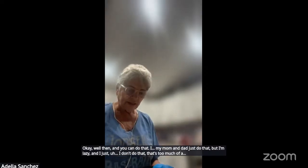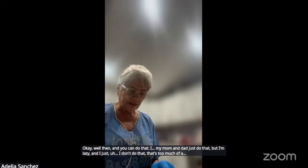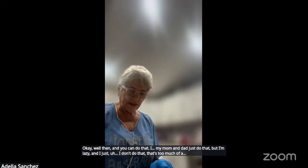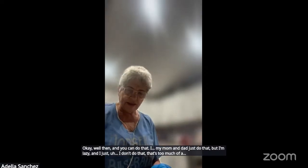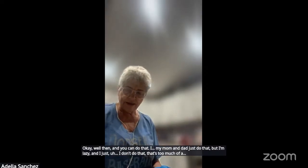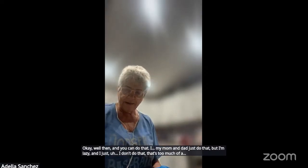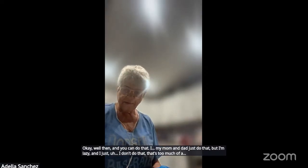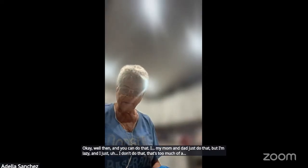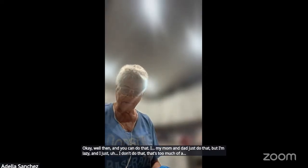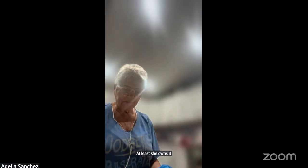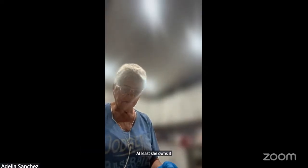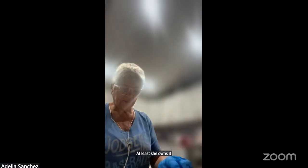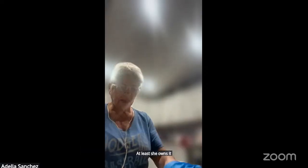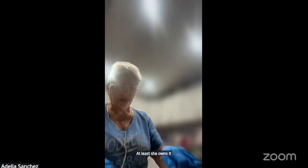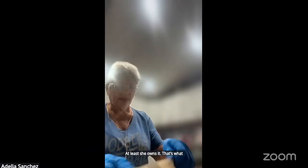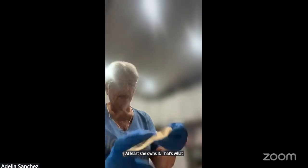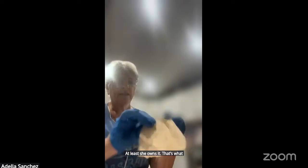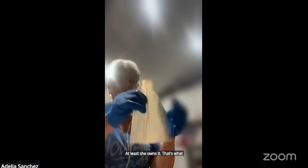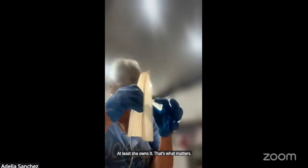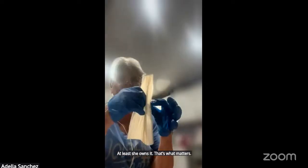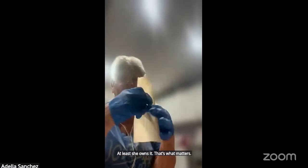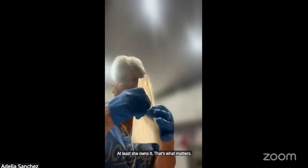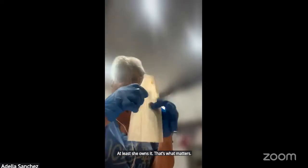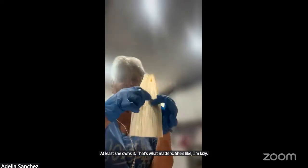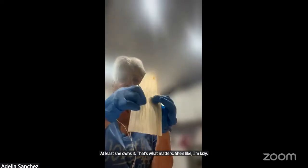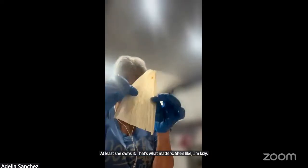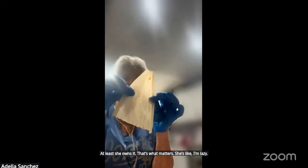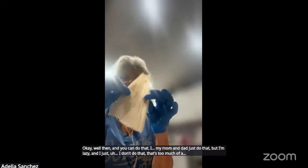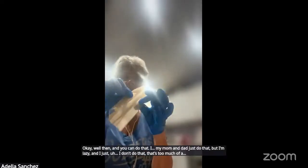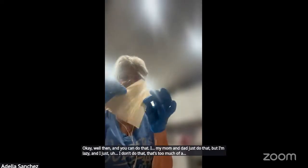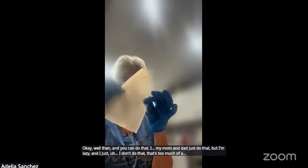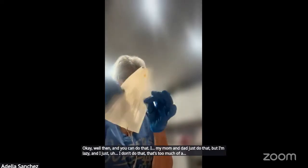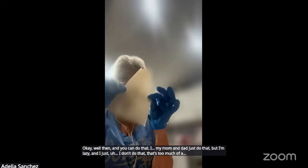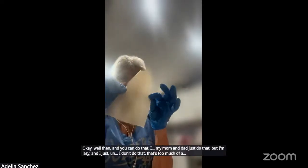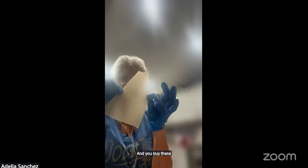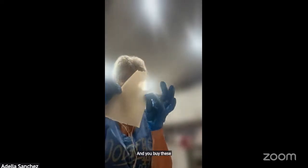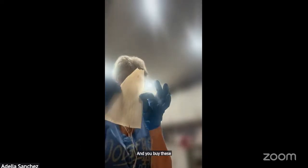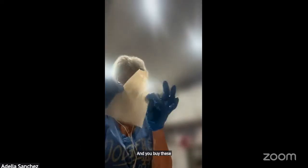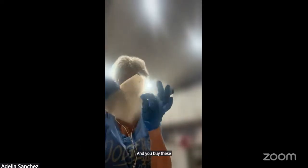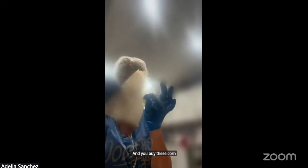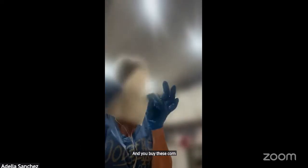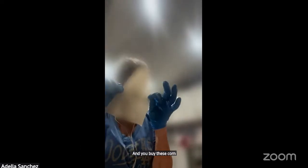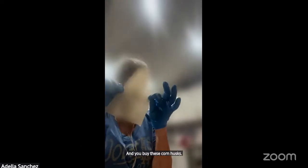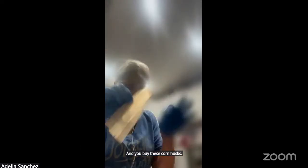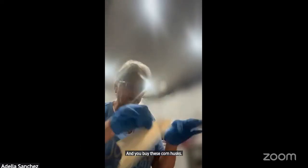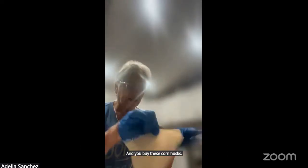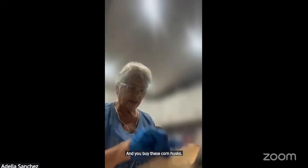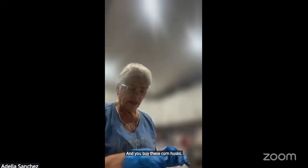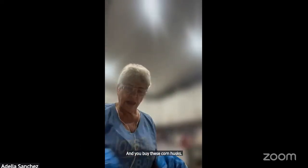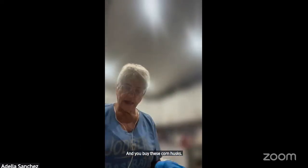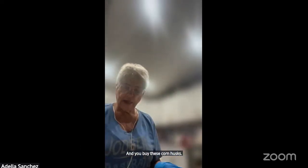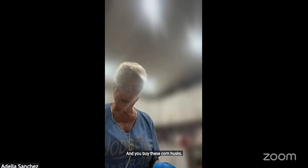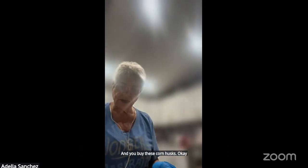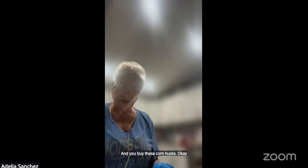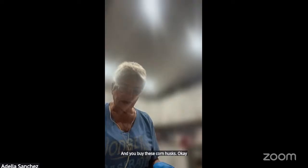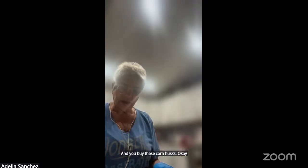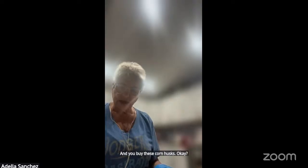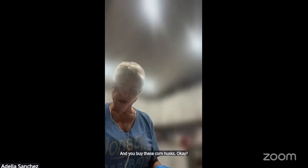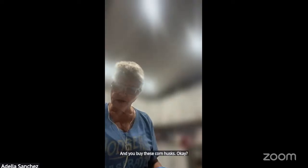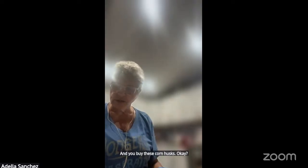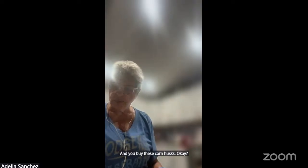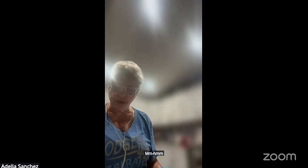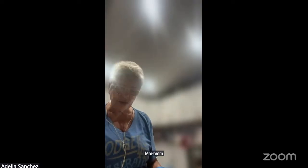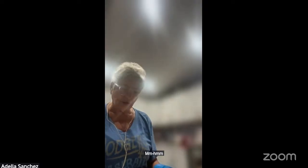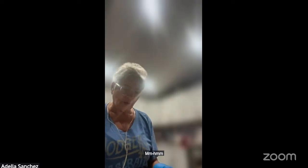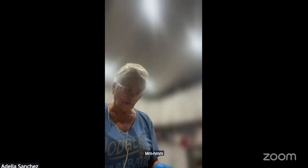least she owns it. That's what matters. She's like, I'm lazy. And you buy these corn husks, okay, Mm-hmm. and